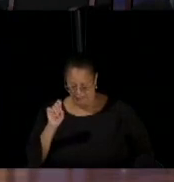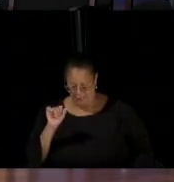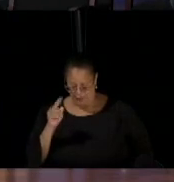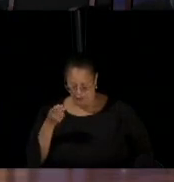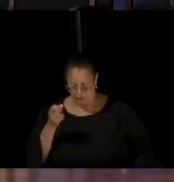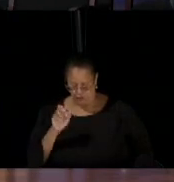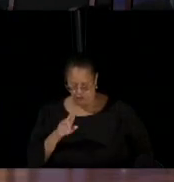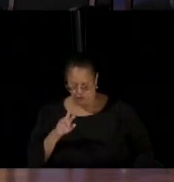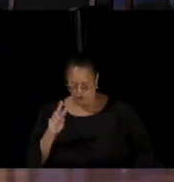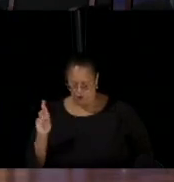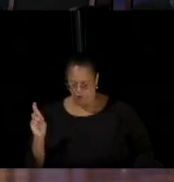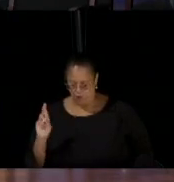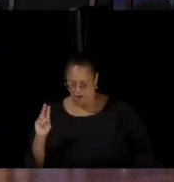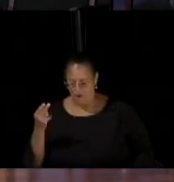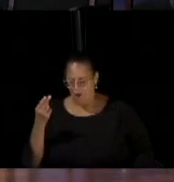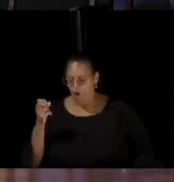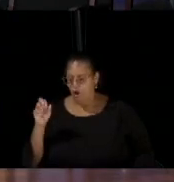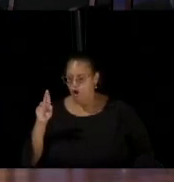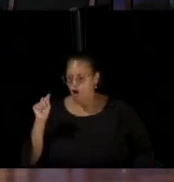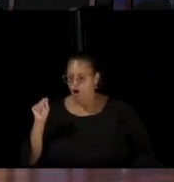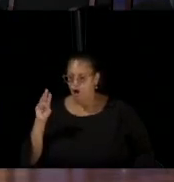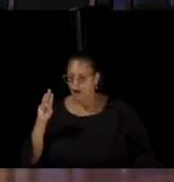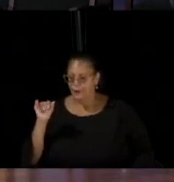Alexander Ryan Hartman.